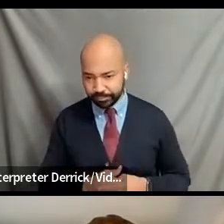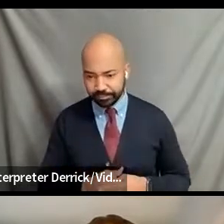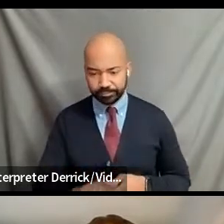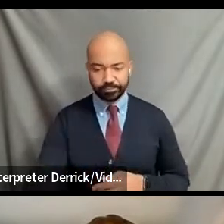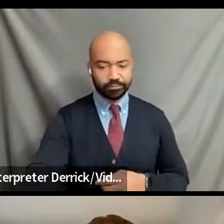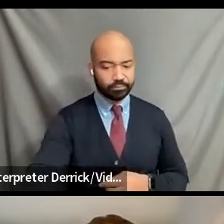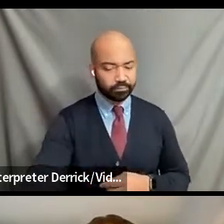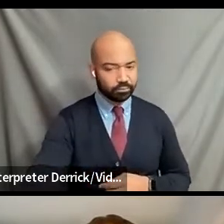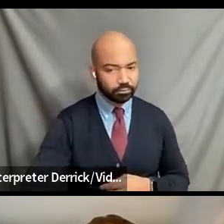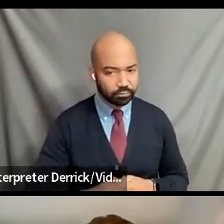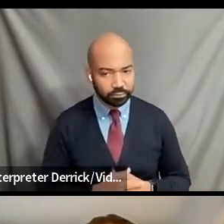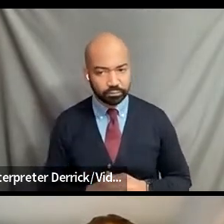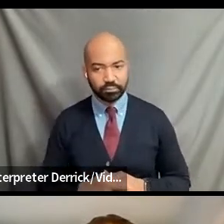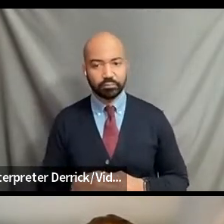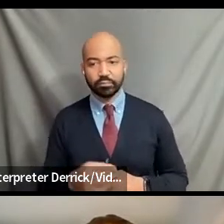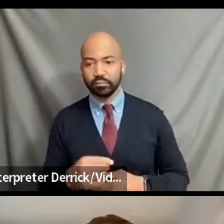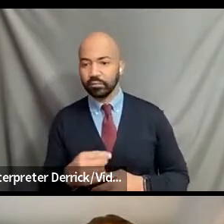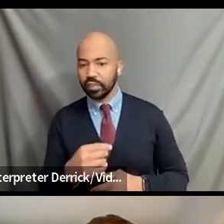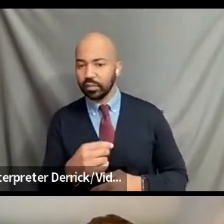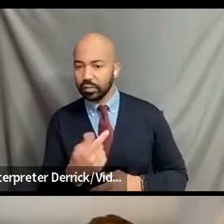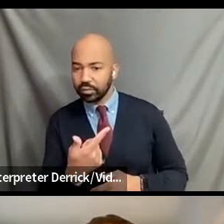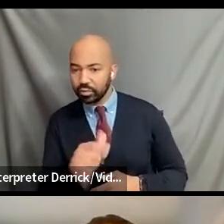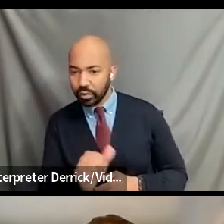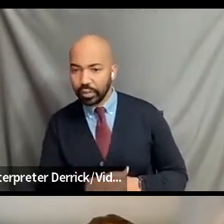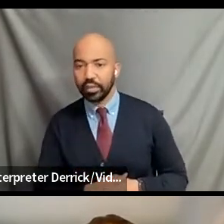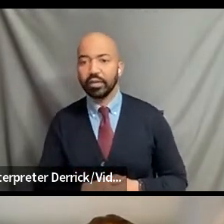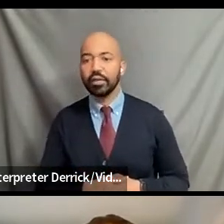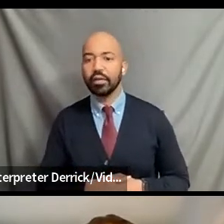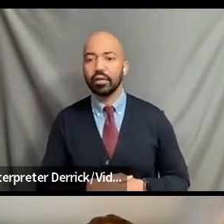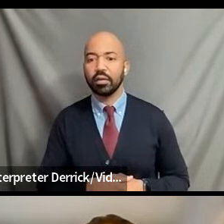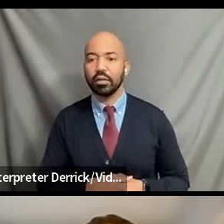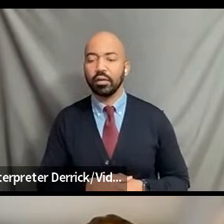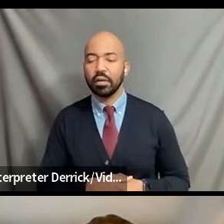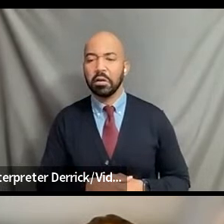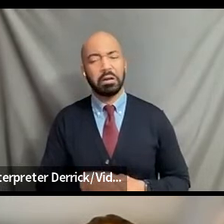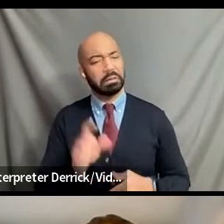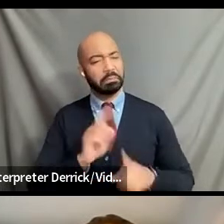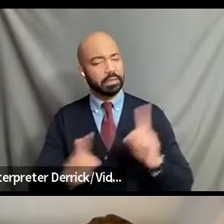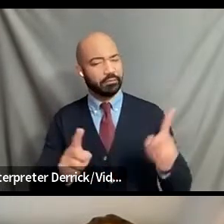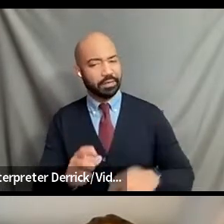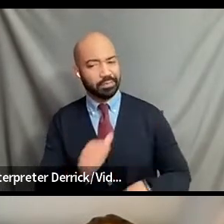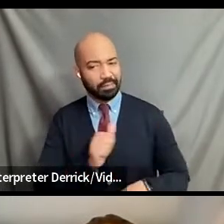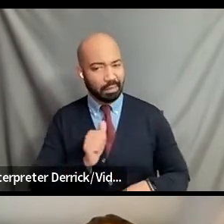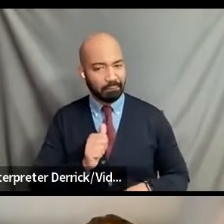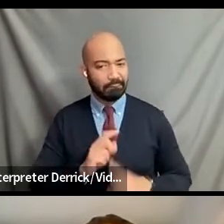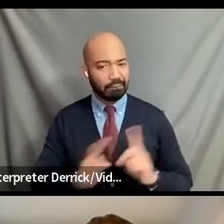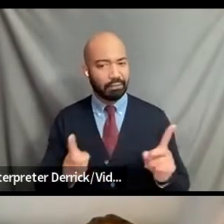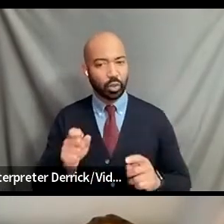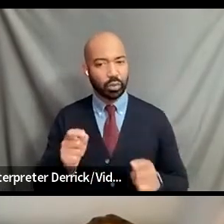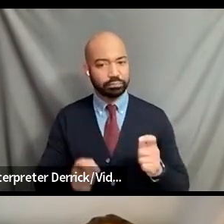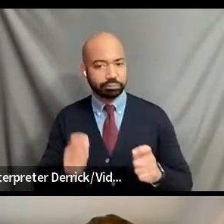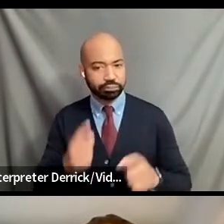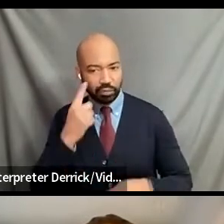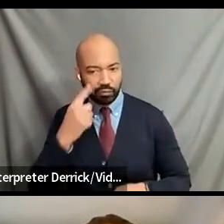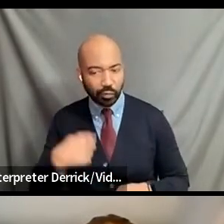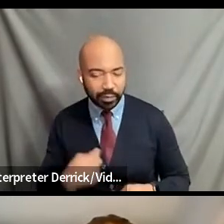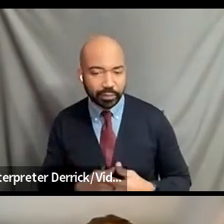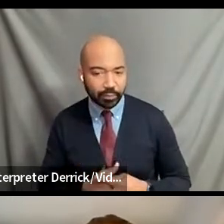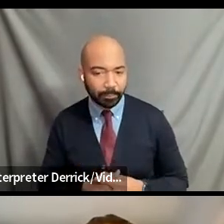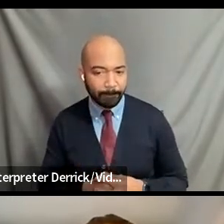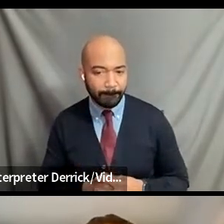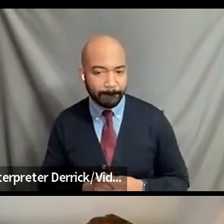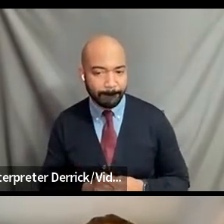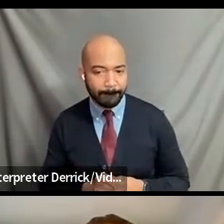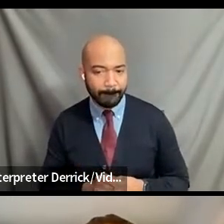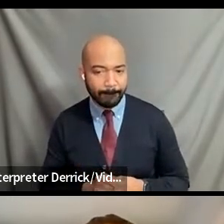it's like Georgia is not like California, Atlanta is not like Los Angeles, and so that was a big adjustment for me, along with